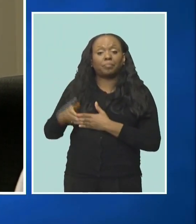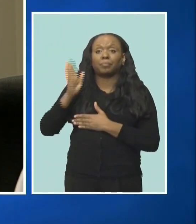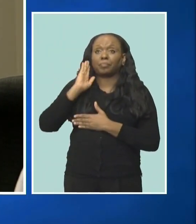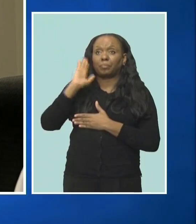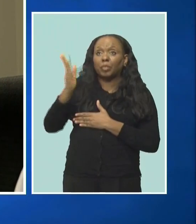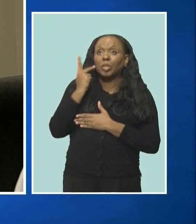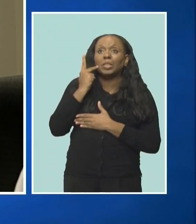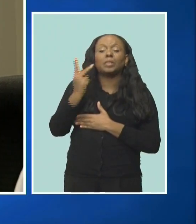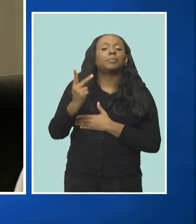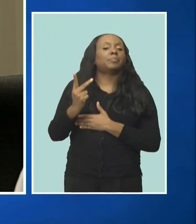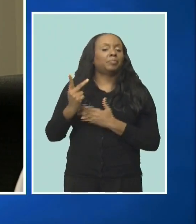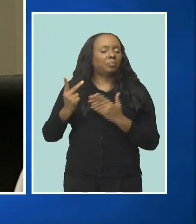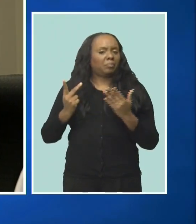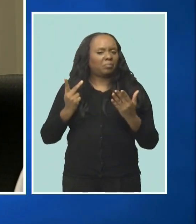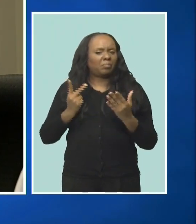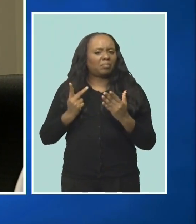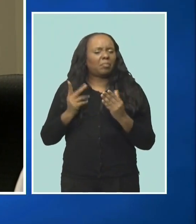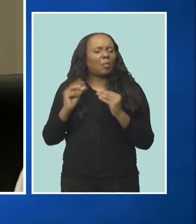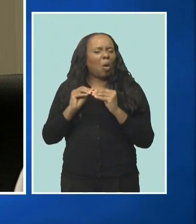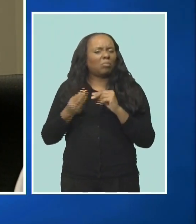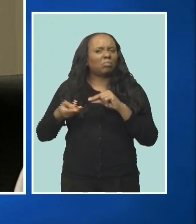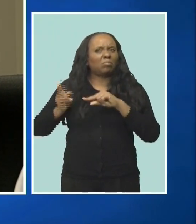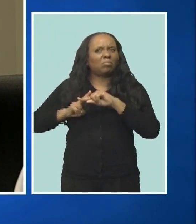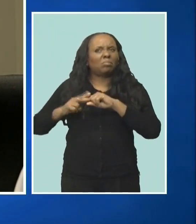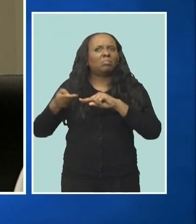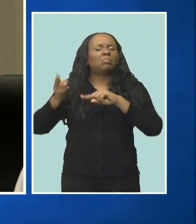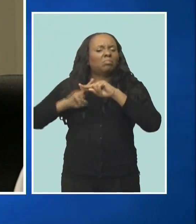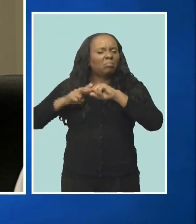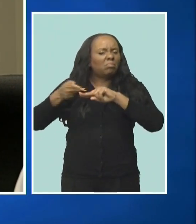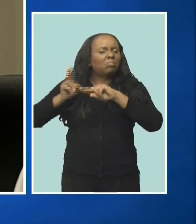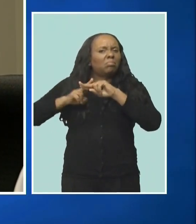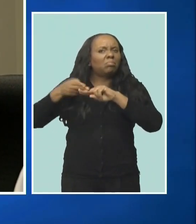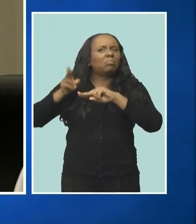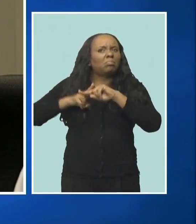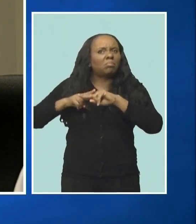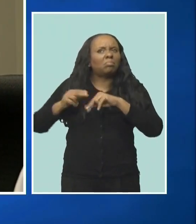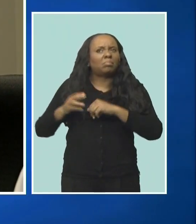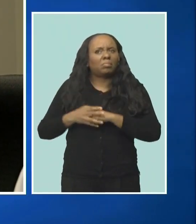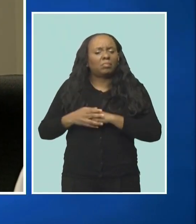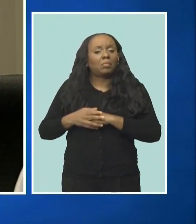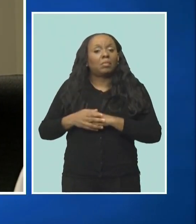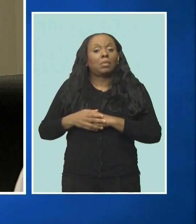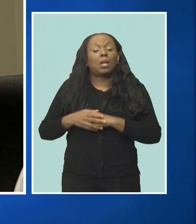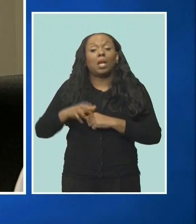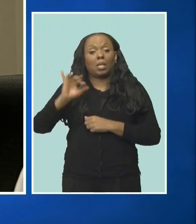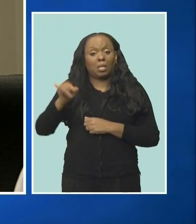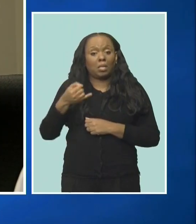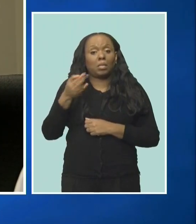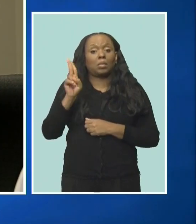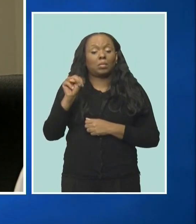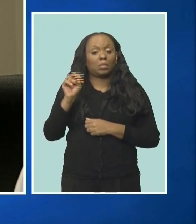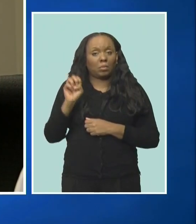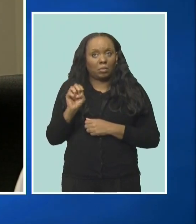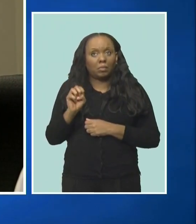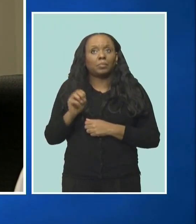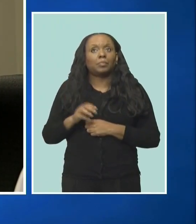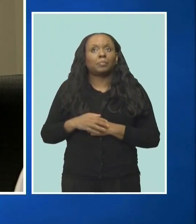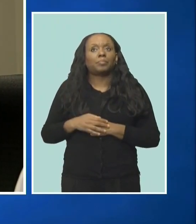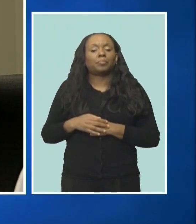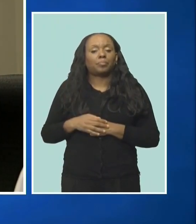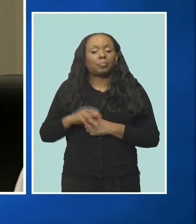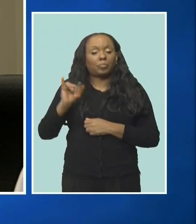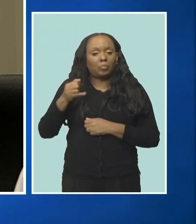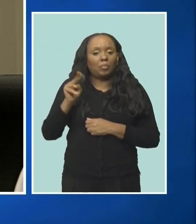a significant increase in the production. And by the time June rolls around, when most of them would have started to